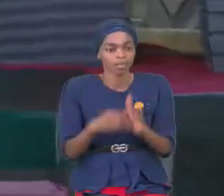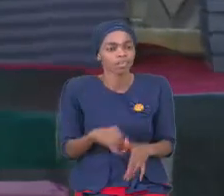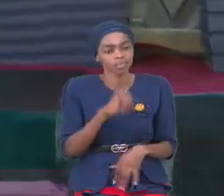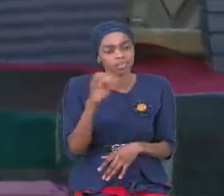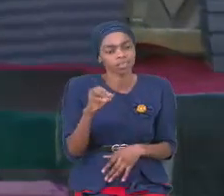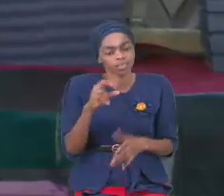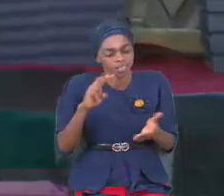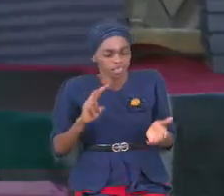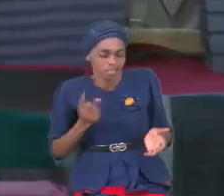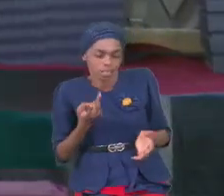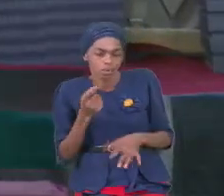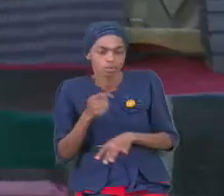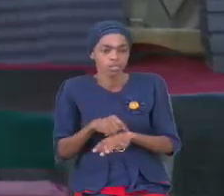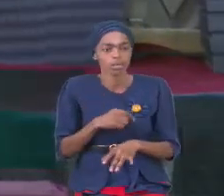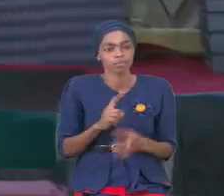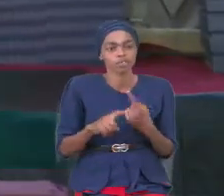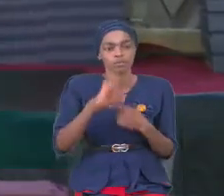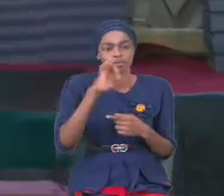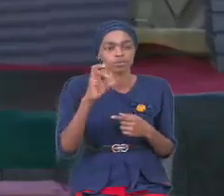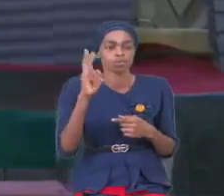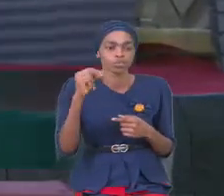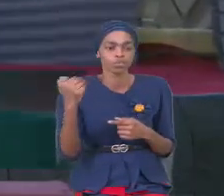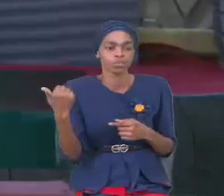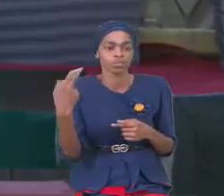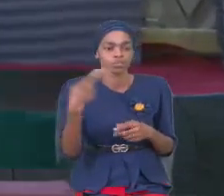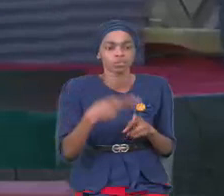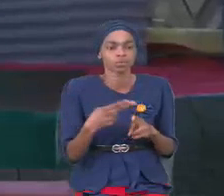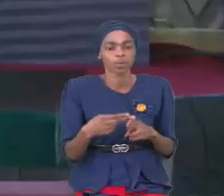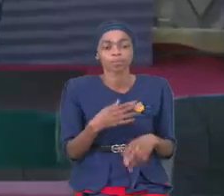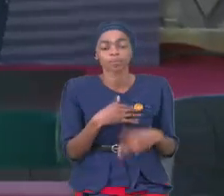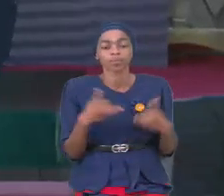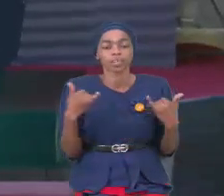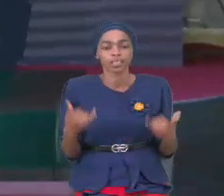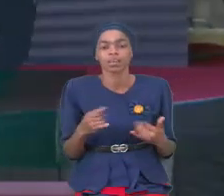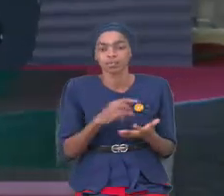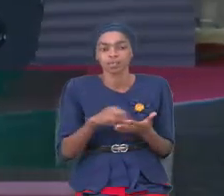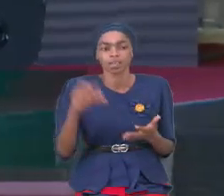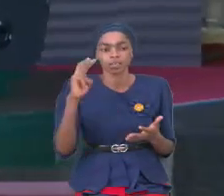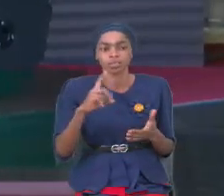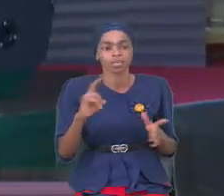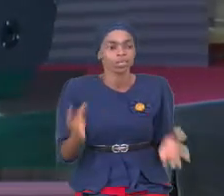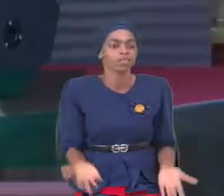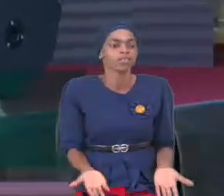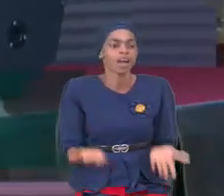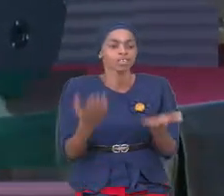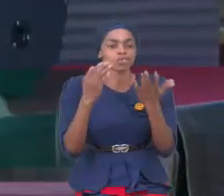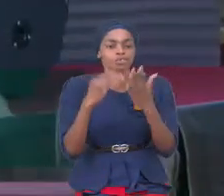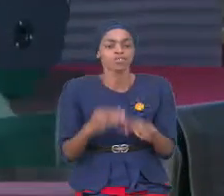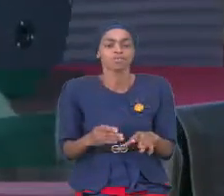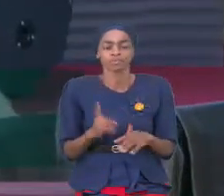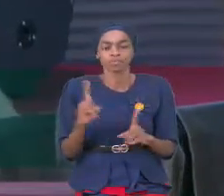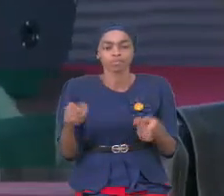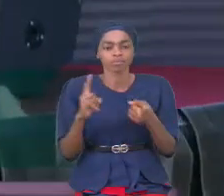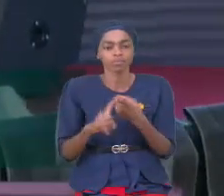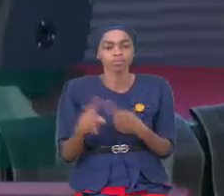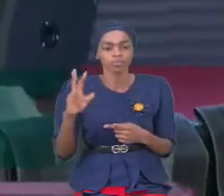verse 2, arise, go unto Nineveh and that great city and preach unto it. Preach unto it.